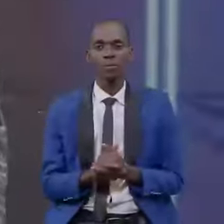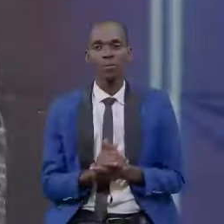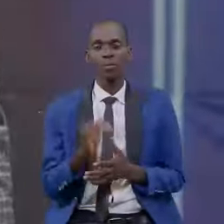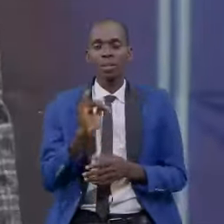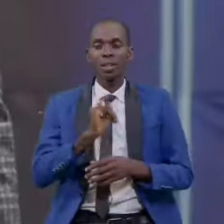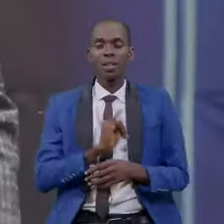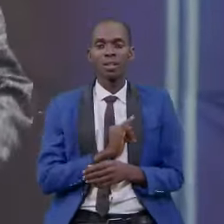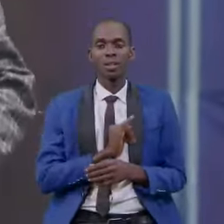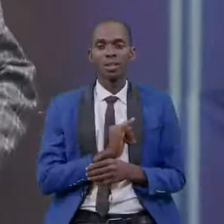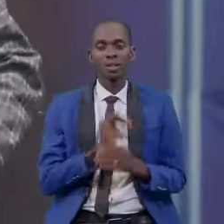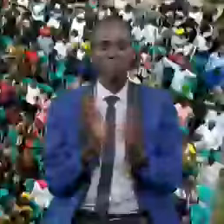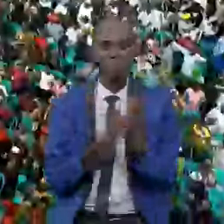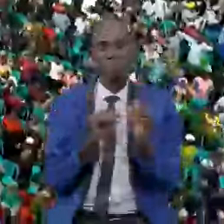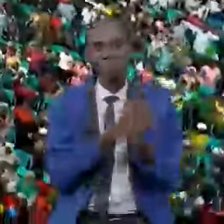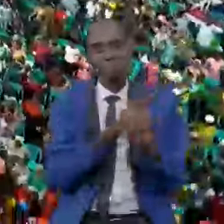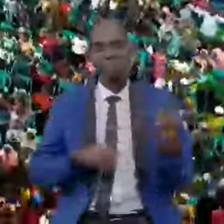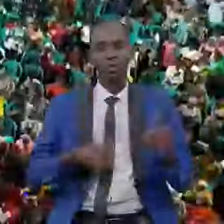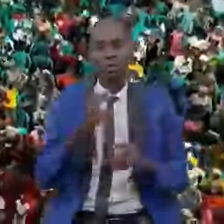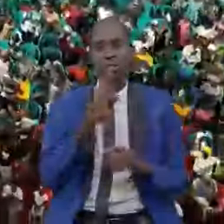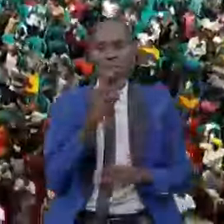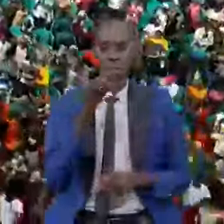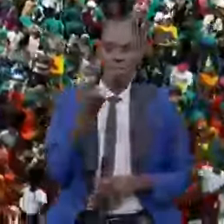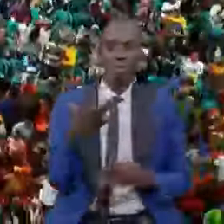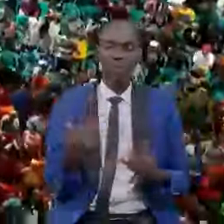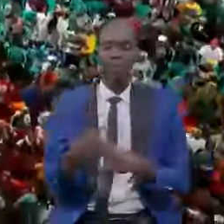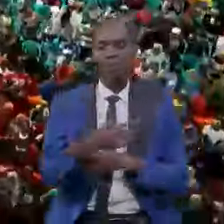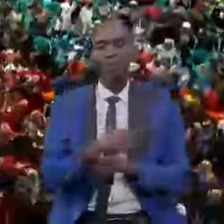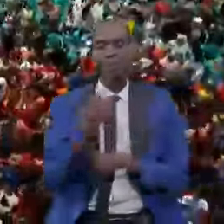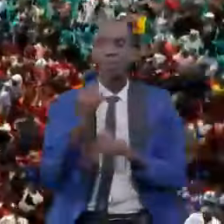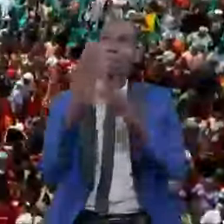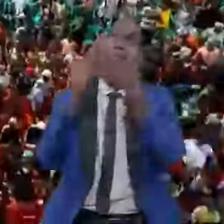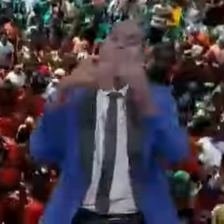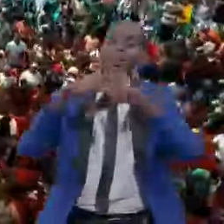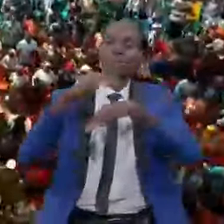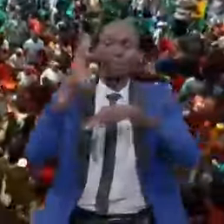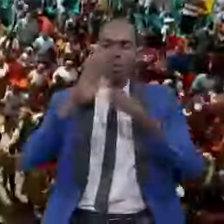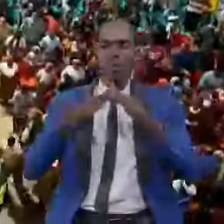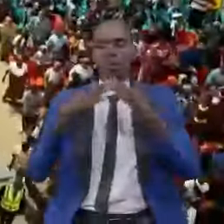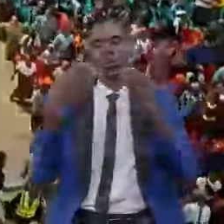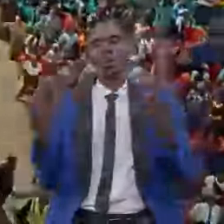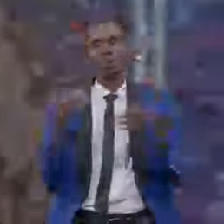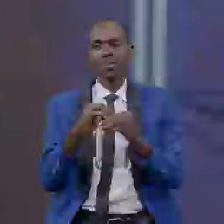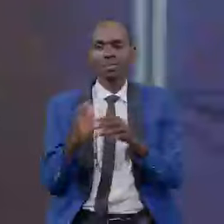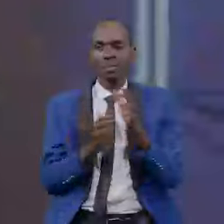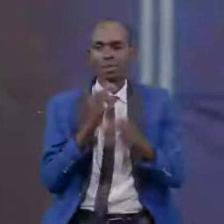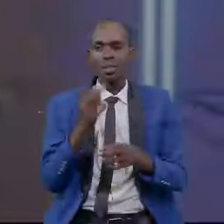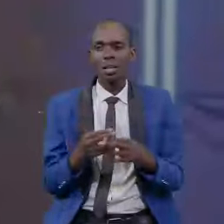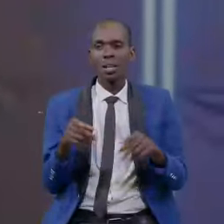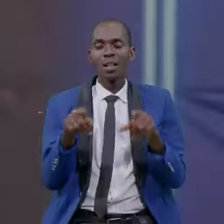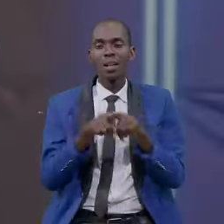Lord, you are there today. The heavens will open. Like